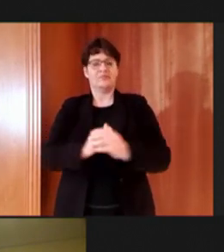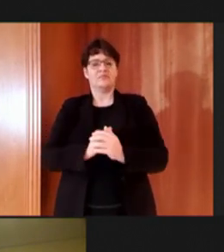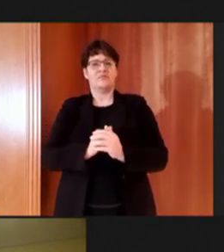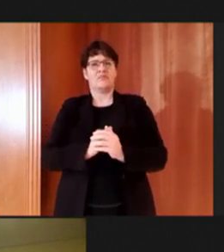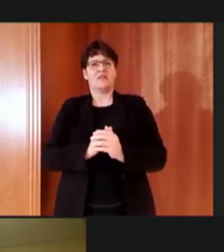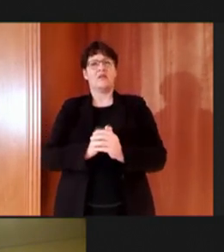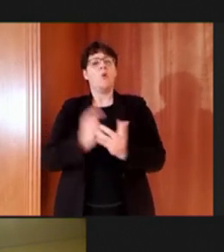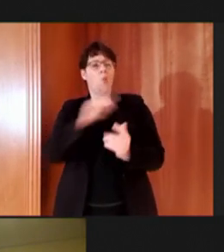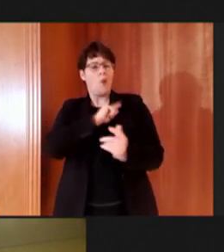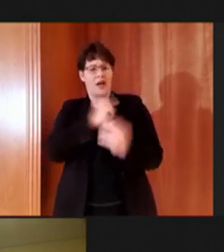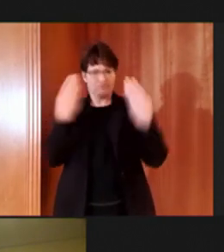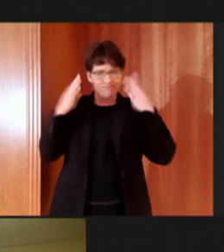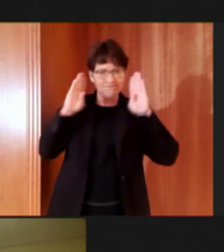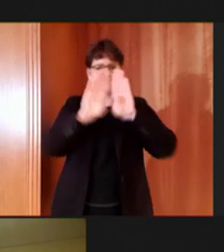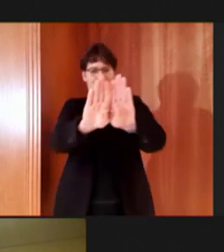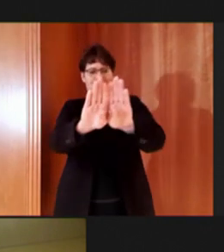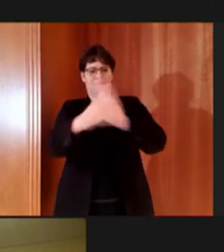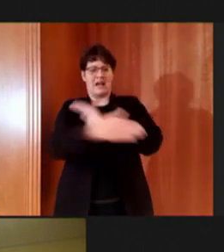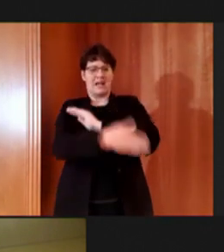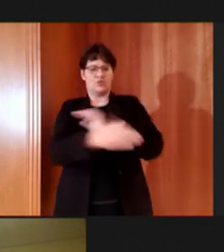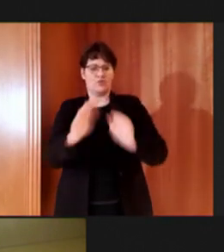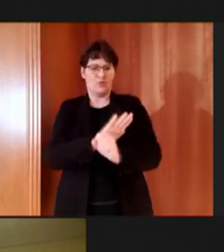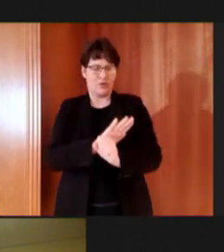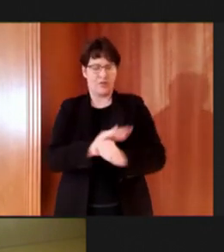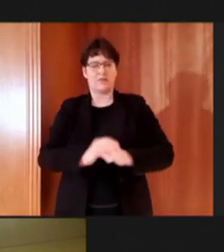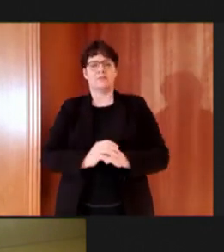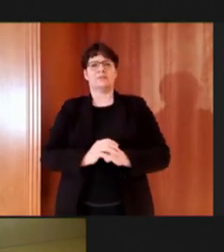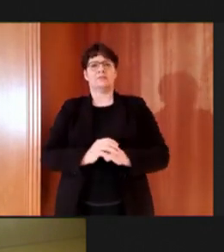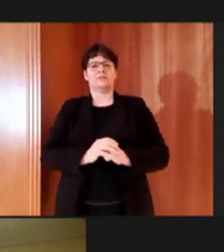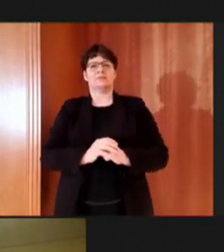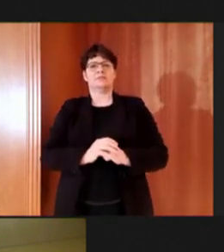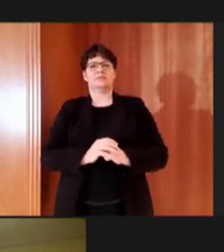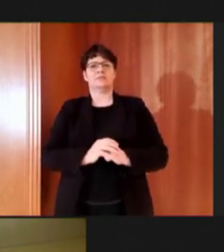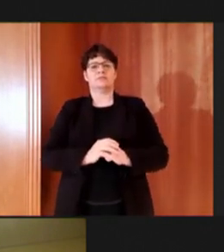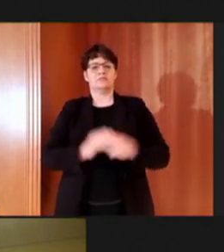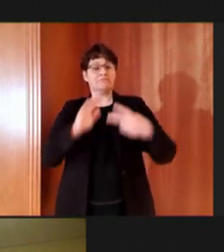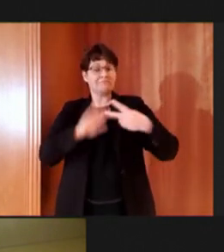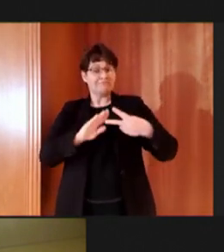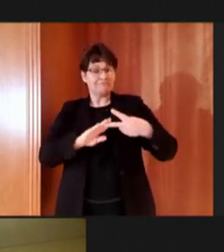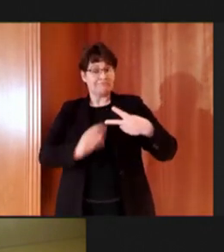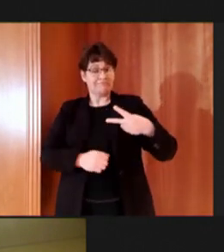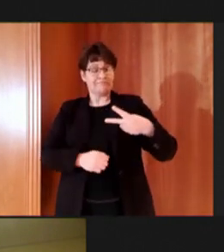by locking down the country. We've had to enter